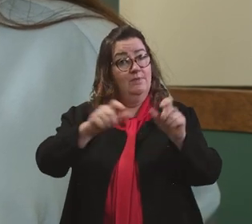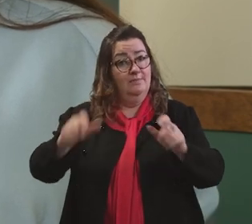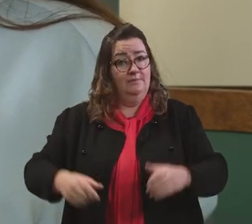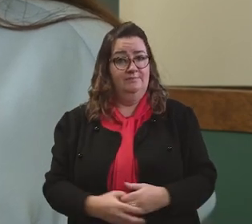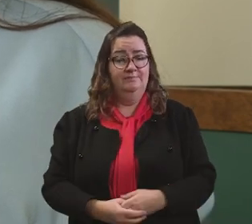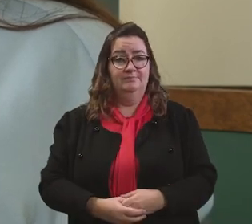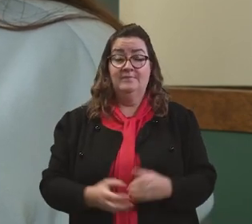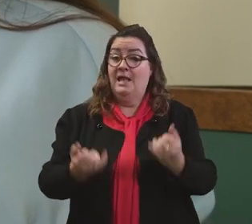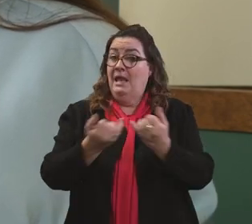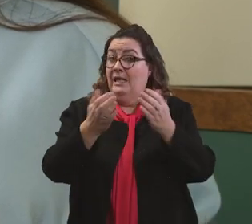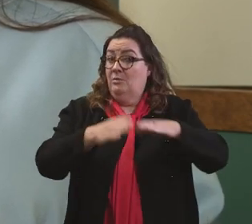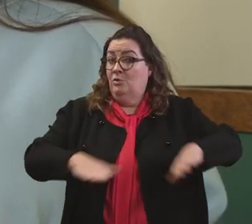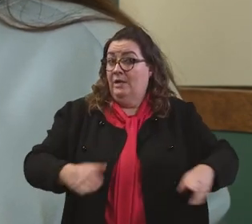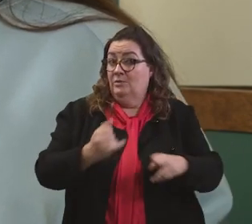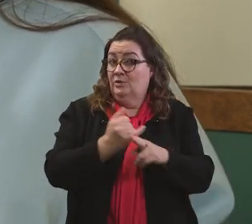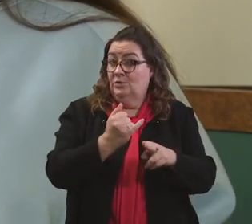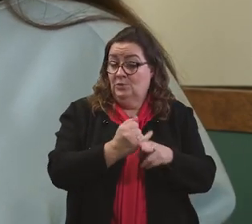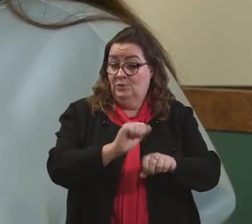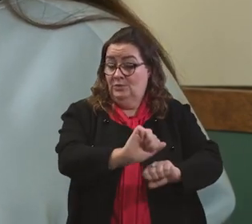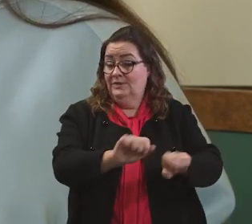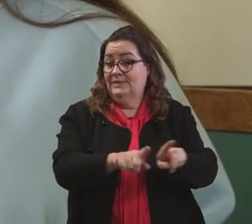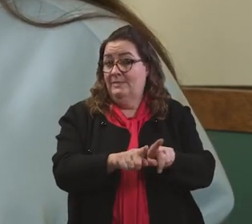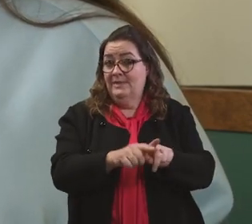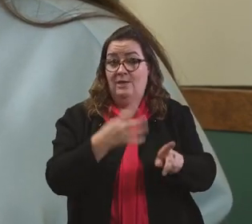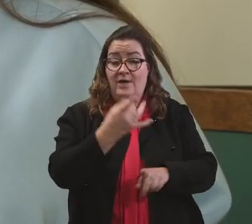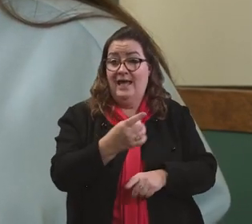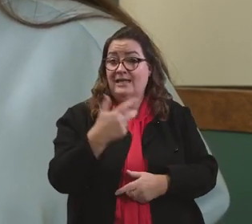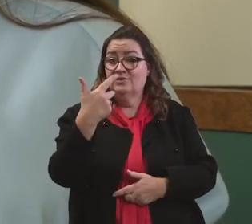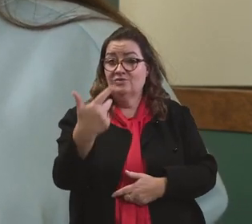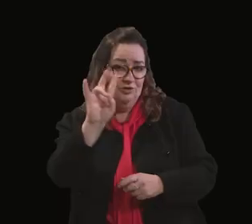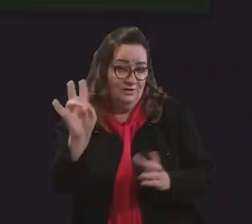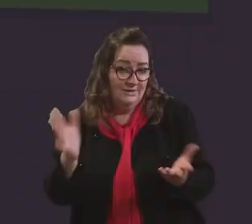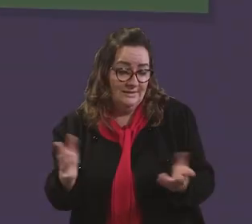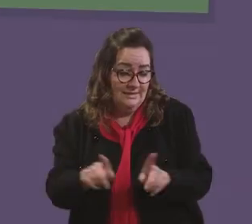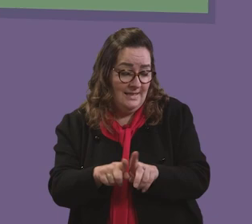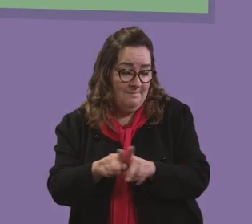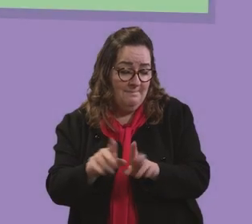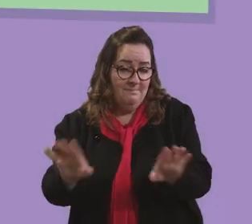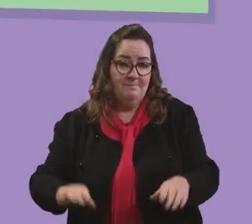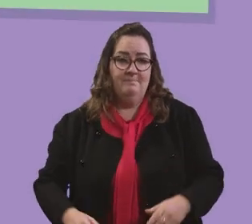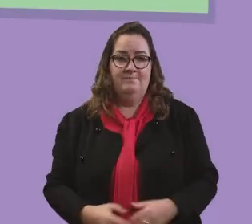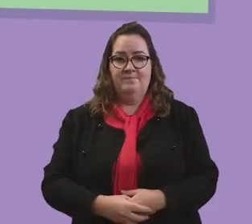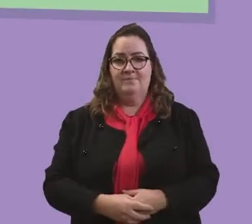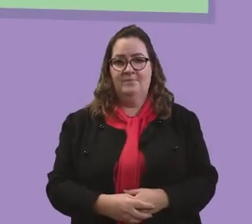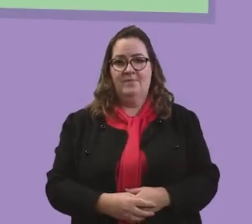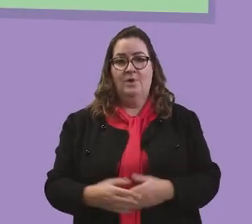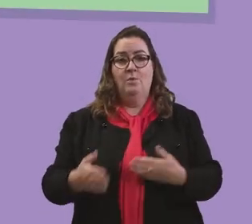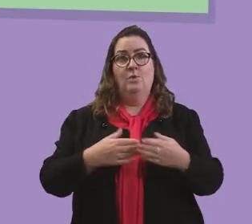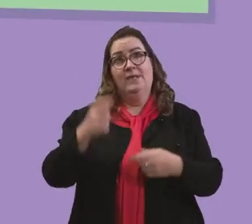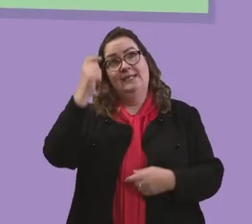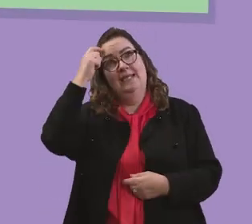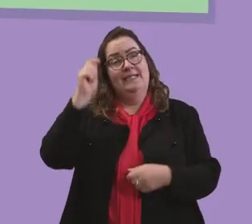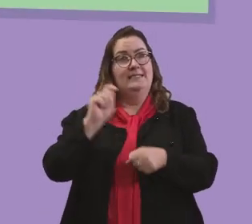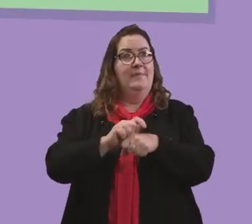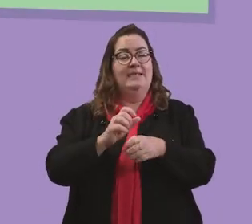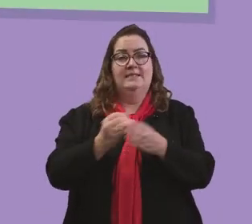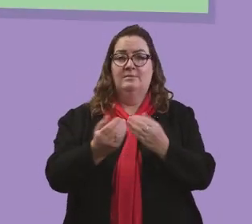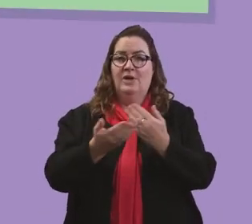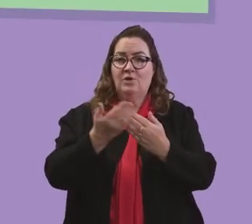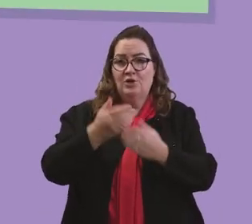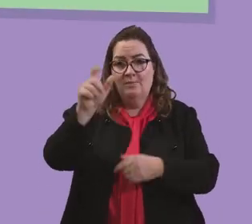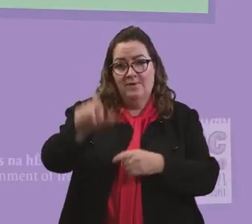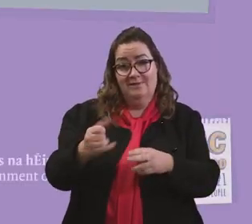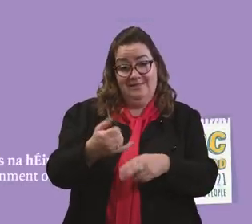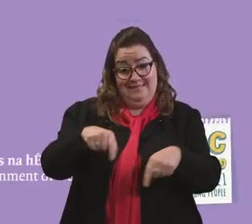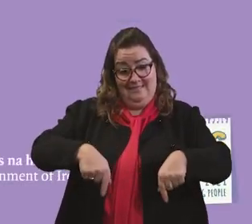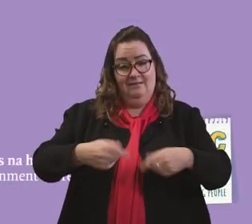in primary school children, they were asked three simple questions. What we think are the best things about being a young